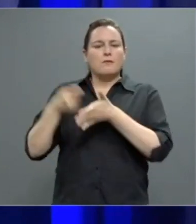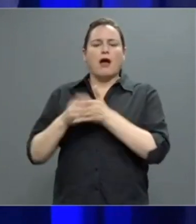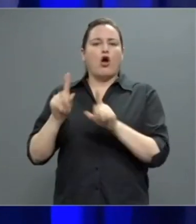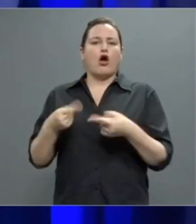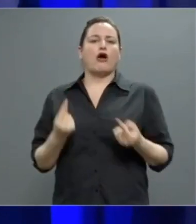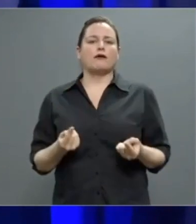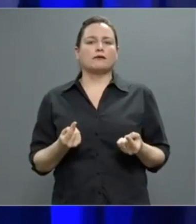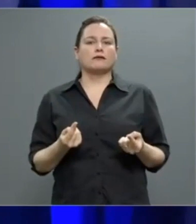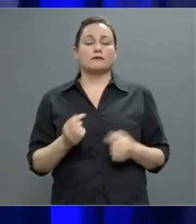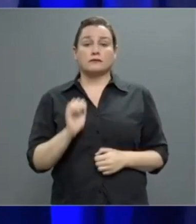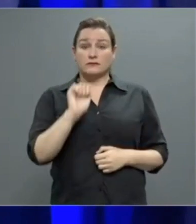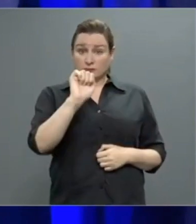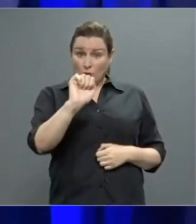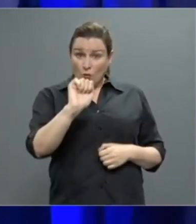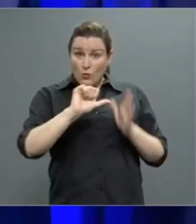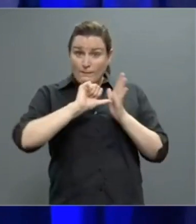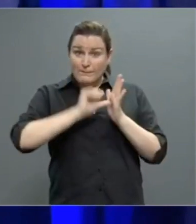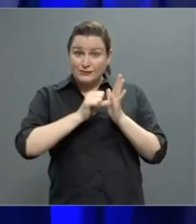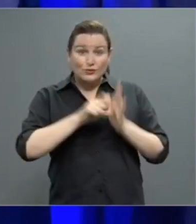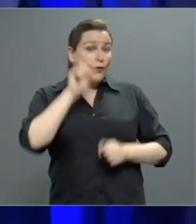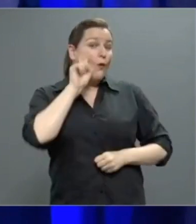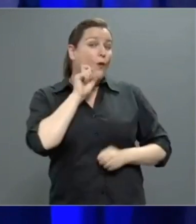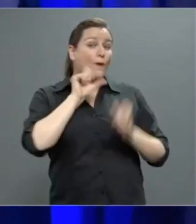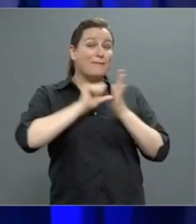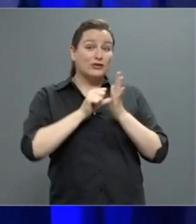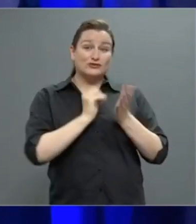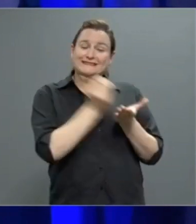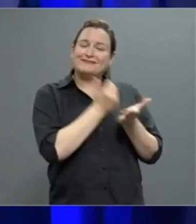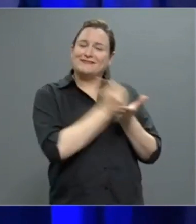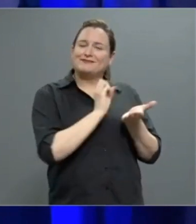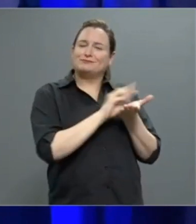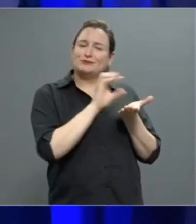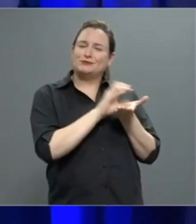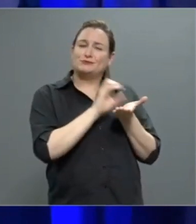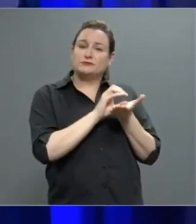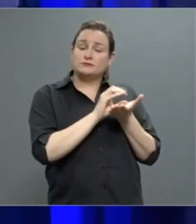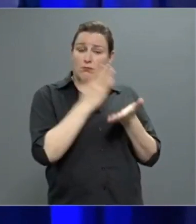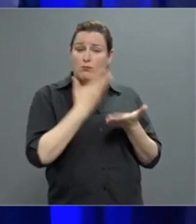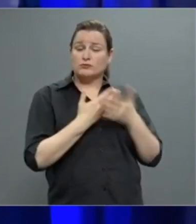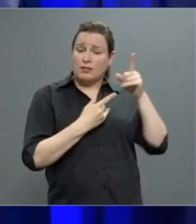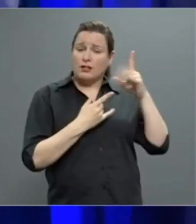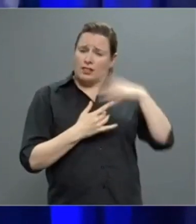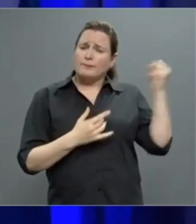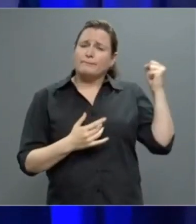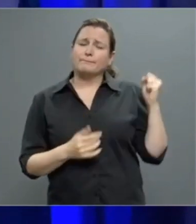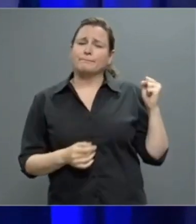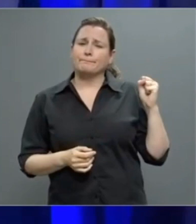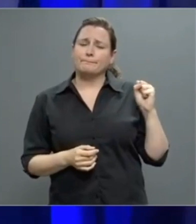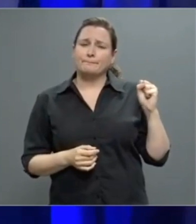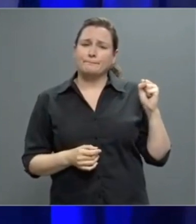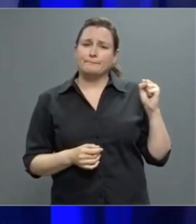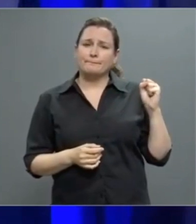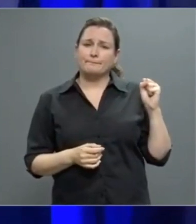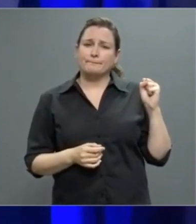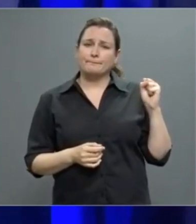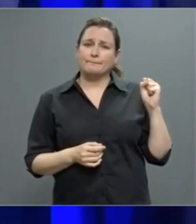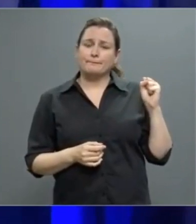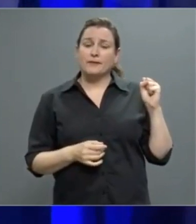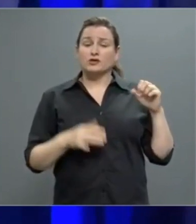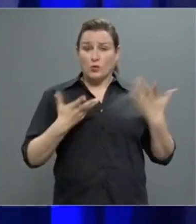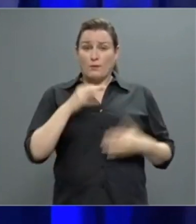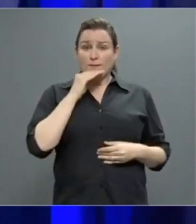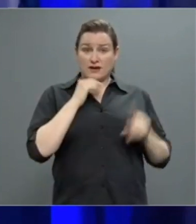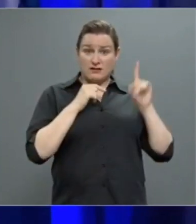you've spent your lifetime saving for will be taken away from you. No longer content with controlling